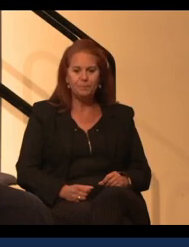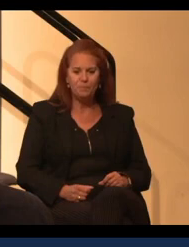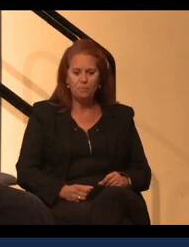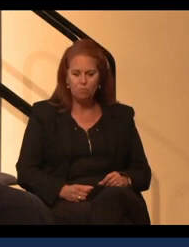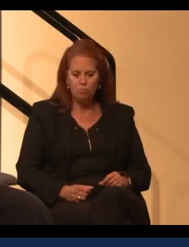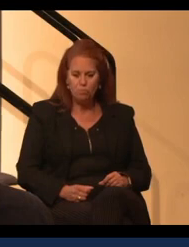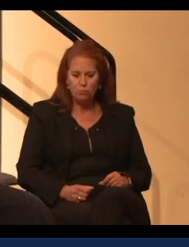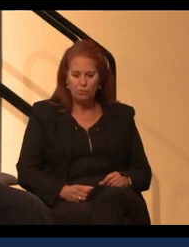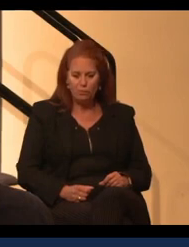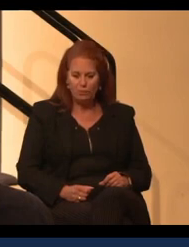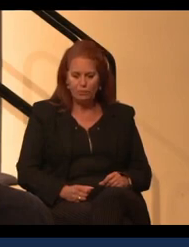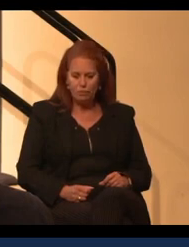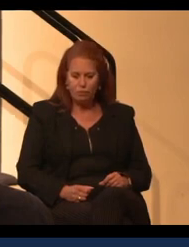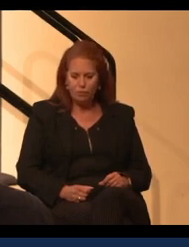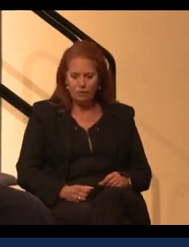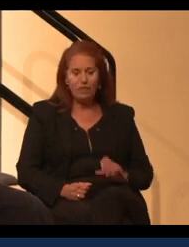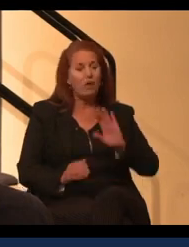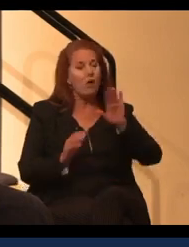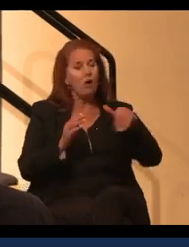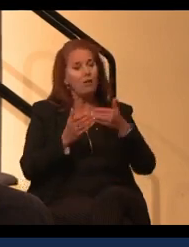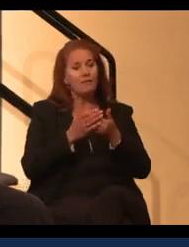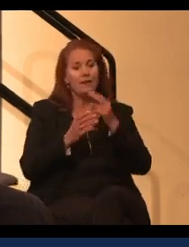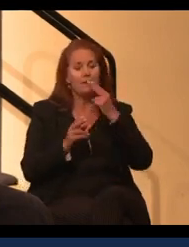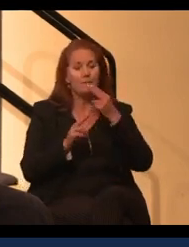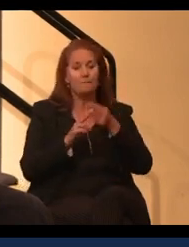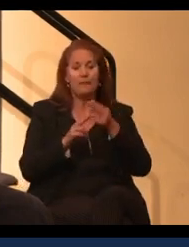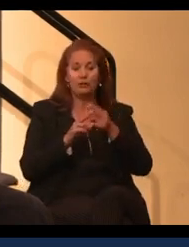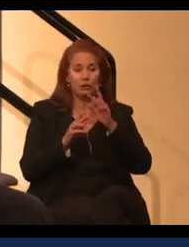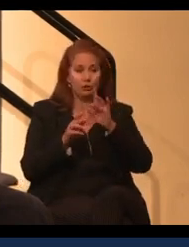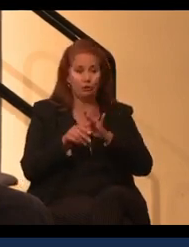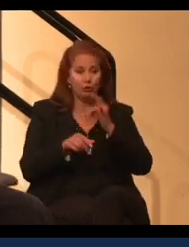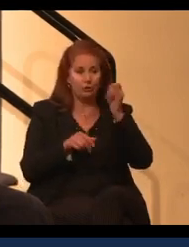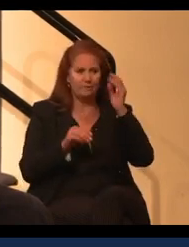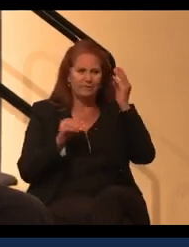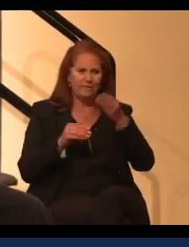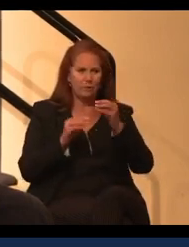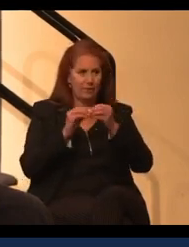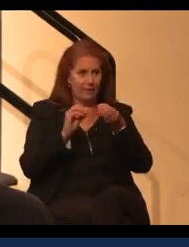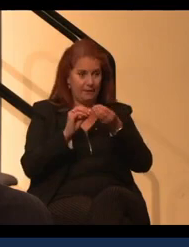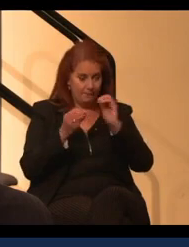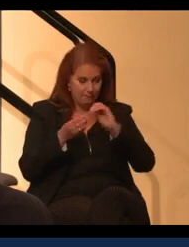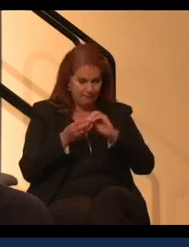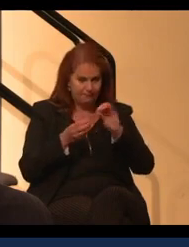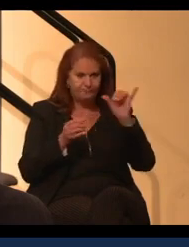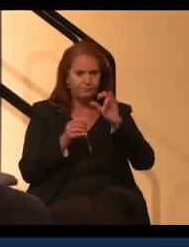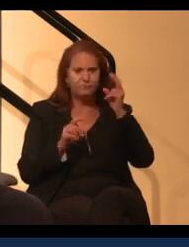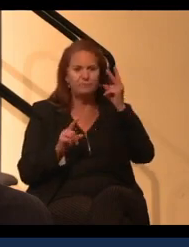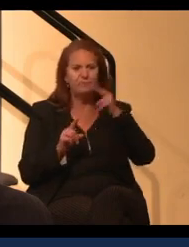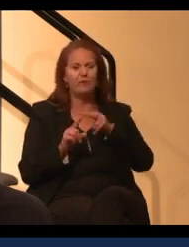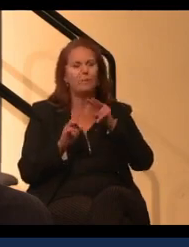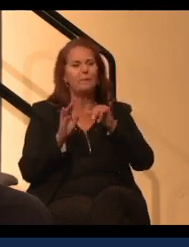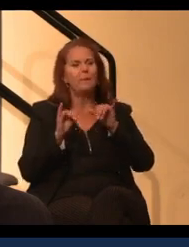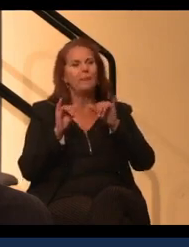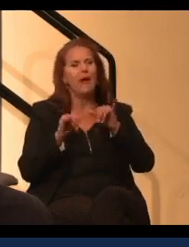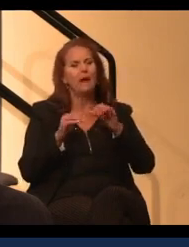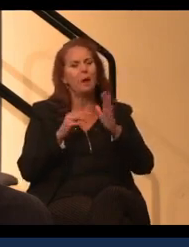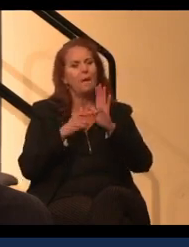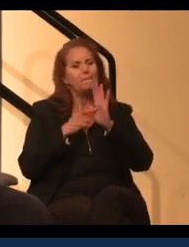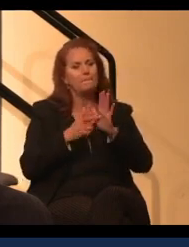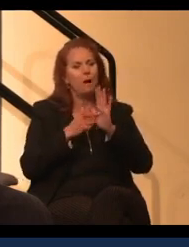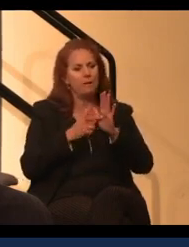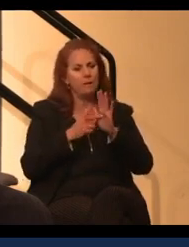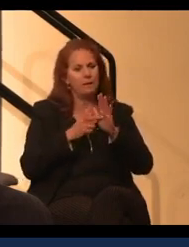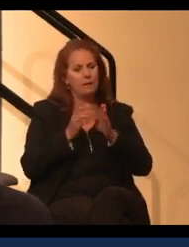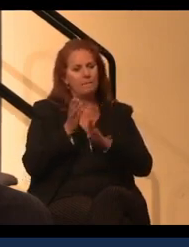All of this, though, that I pointed to earlier about why when we just focus on the numbers is also fueled by this model minority myth.